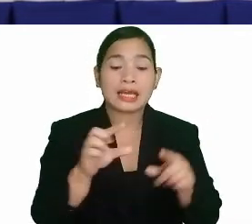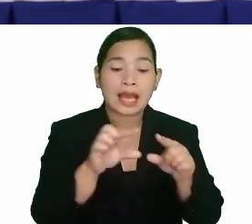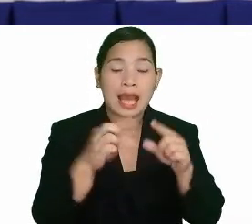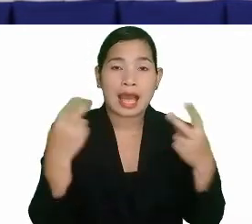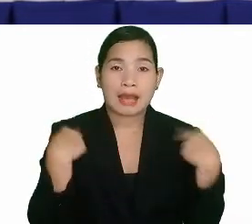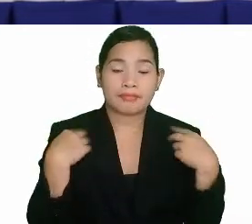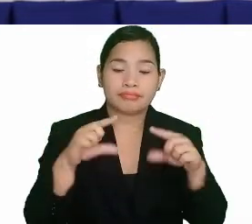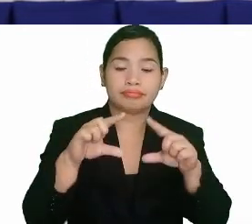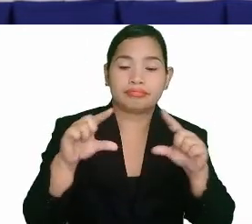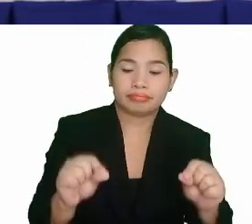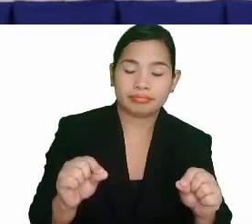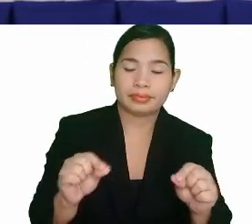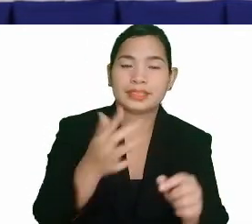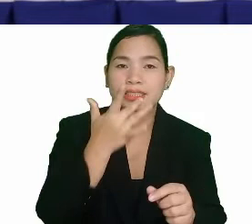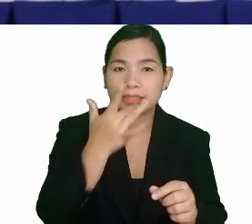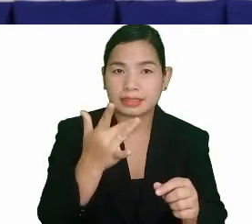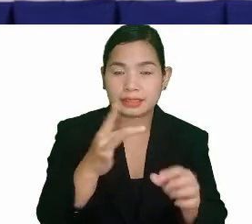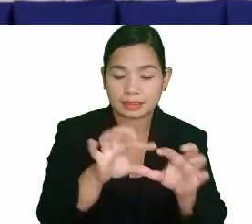clips.